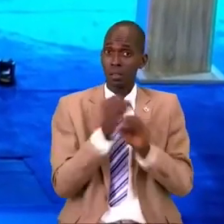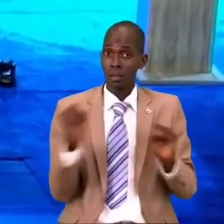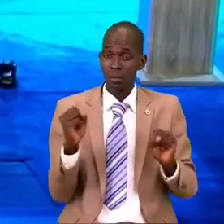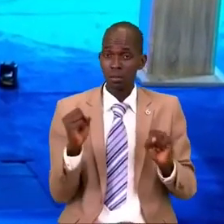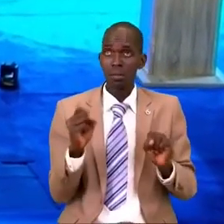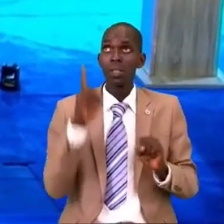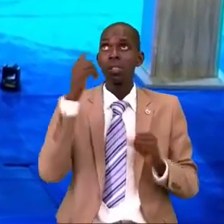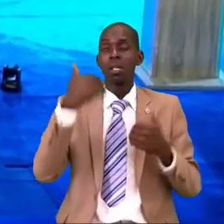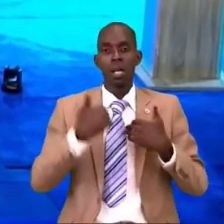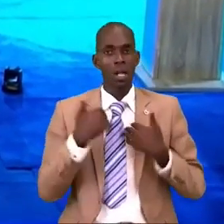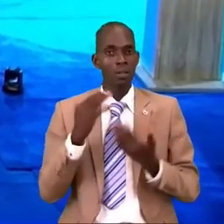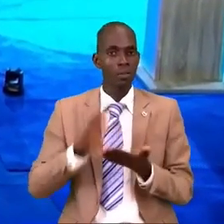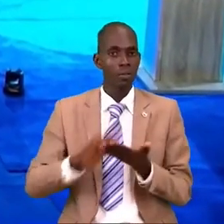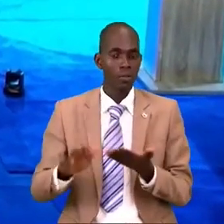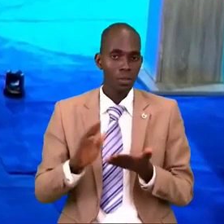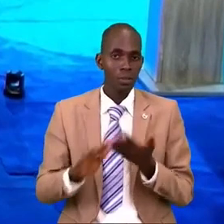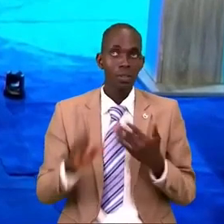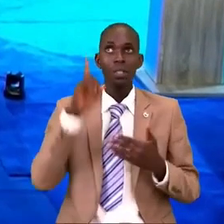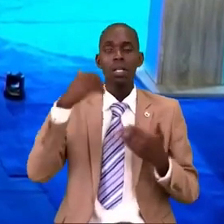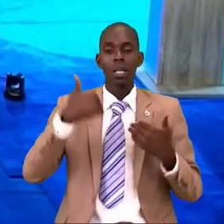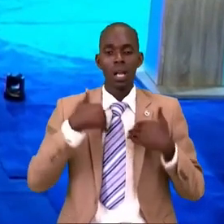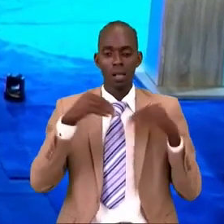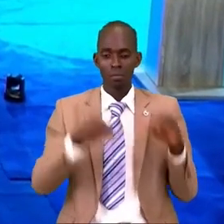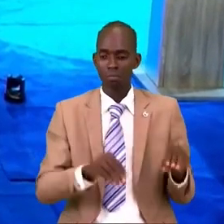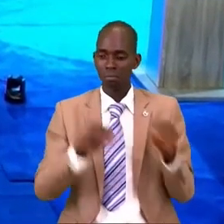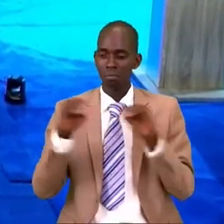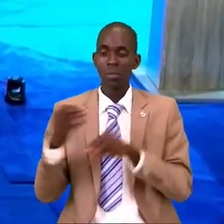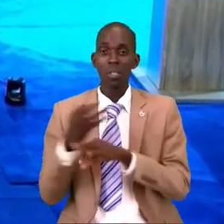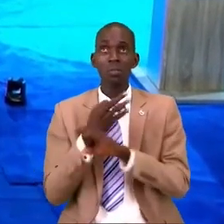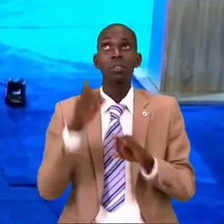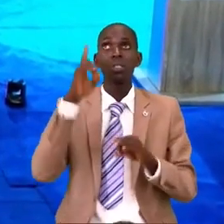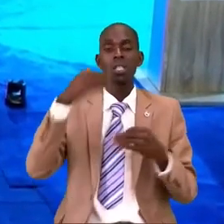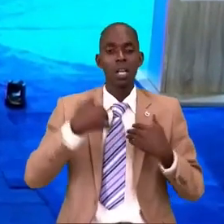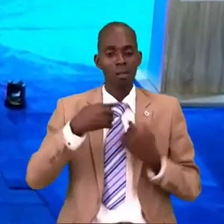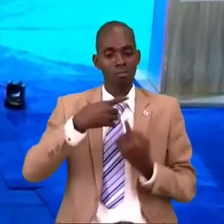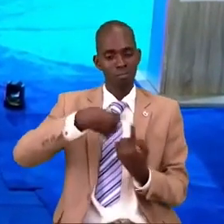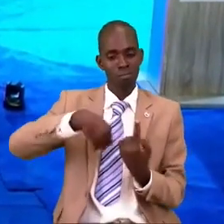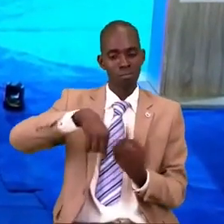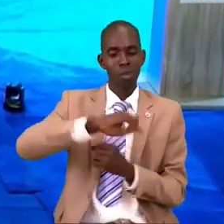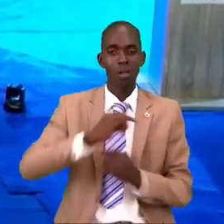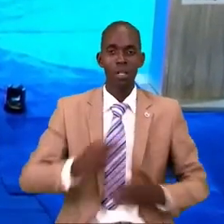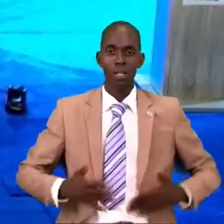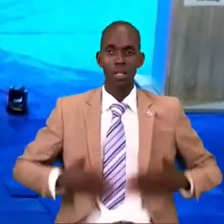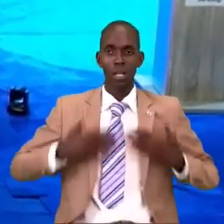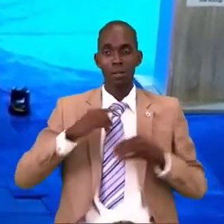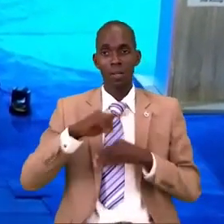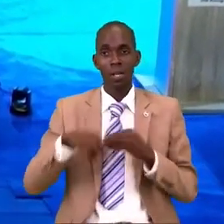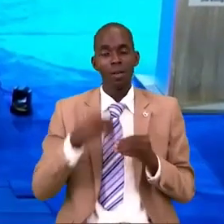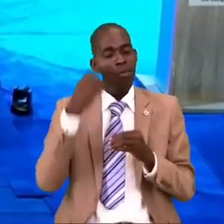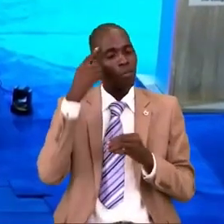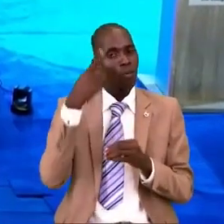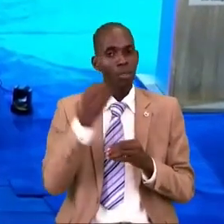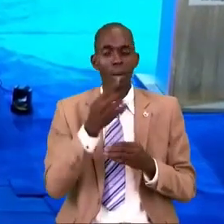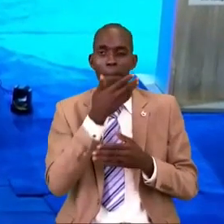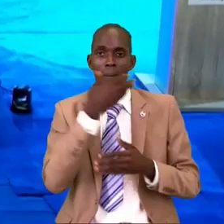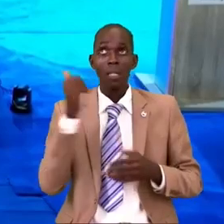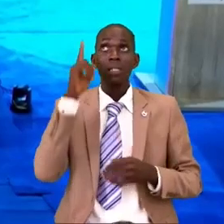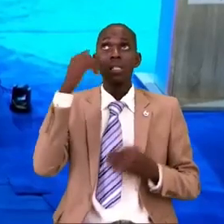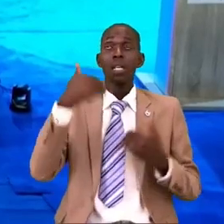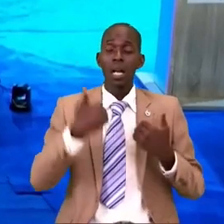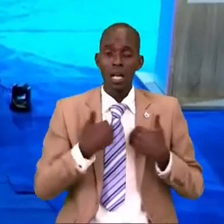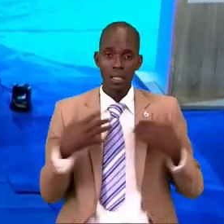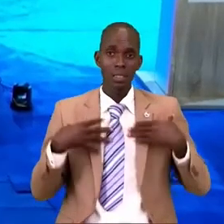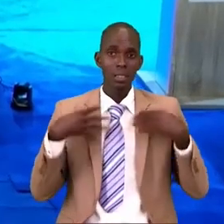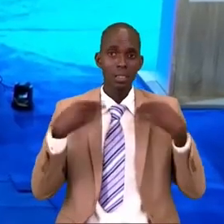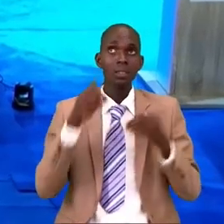better. He has healed, he has delivered, he has set free. Now, we want to see